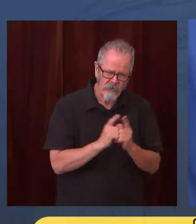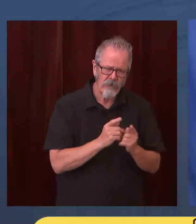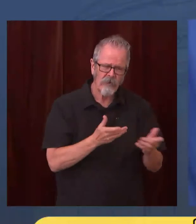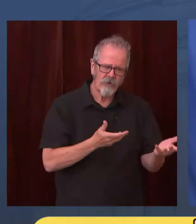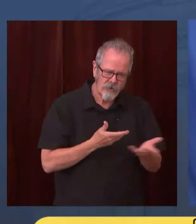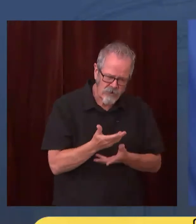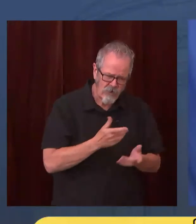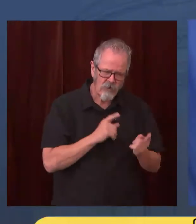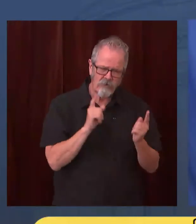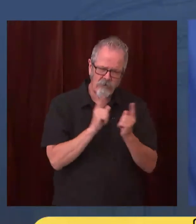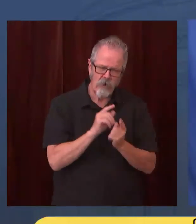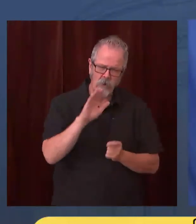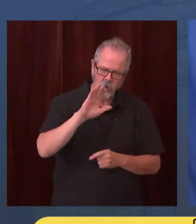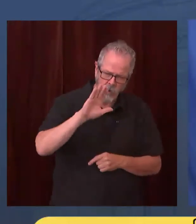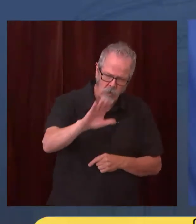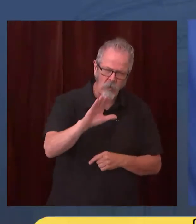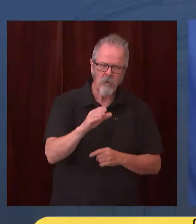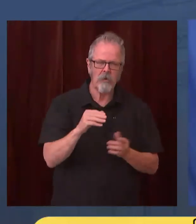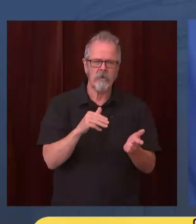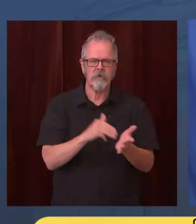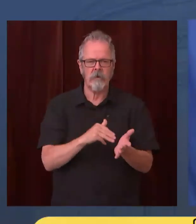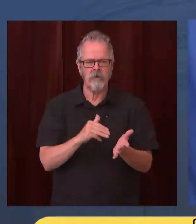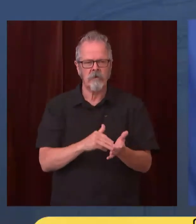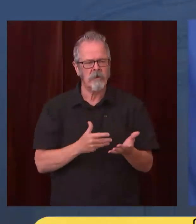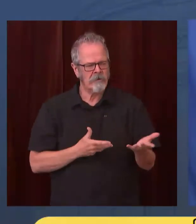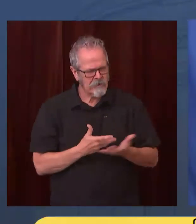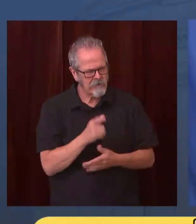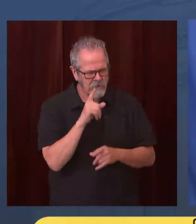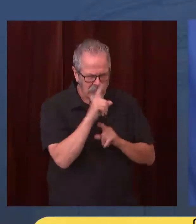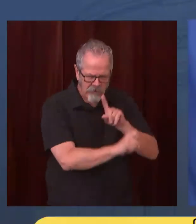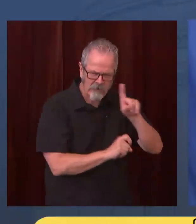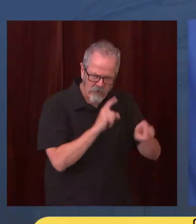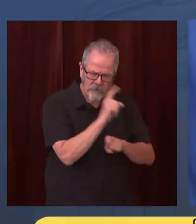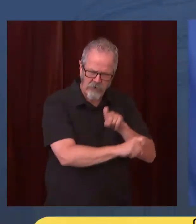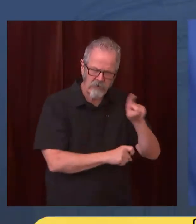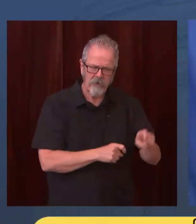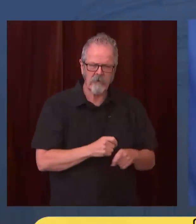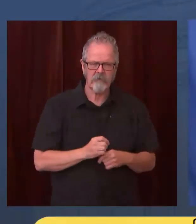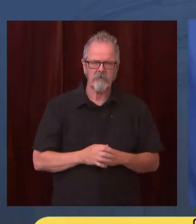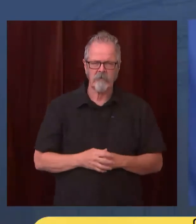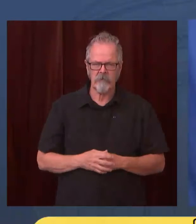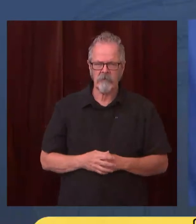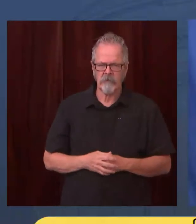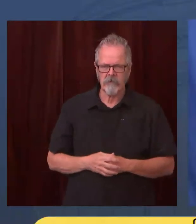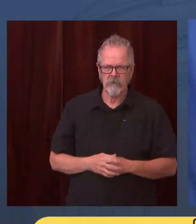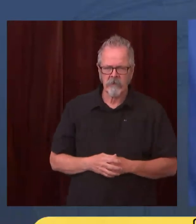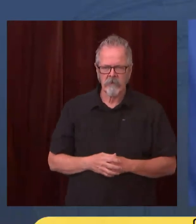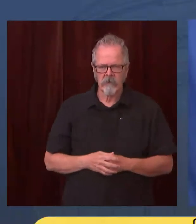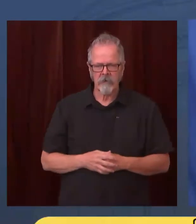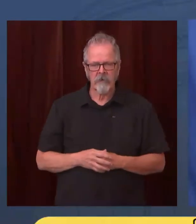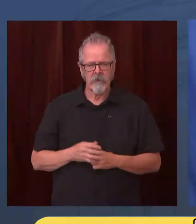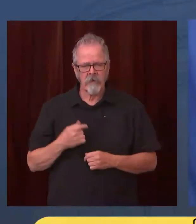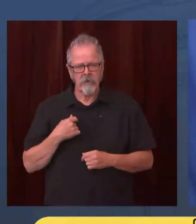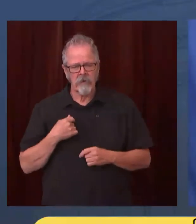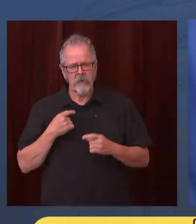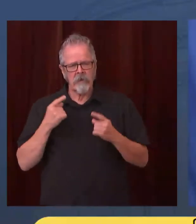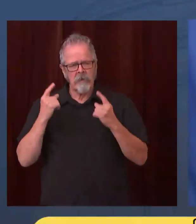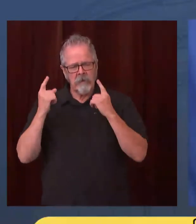been hesitant to date to get the vaccine. You know, that's not shocking that there's some hesitancy. This is a new